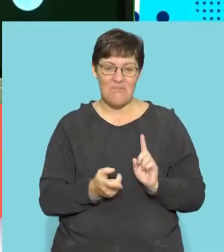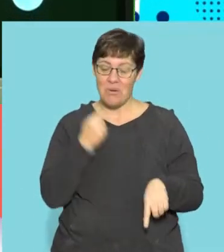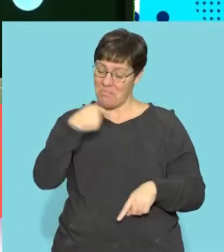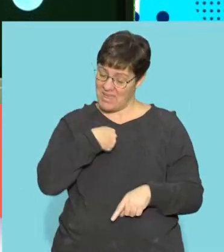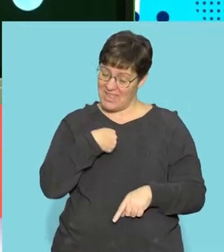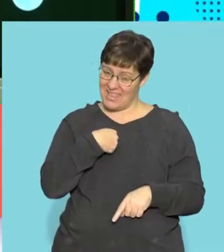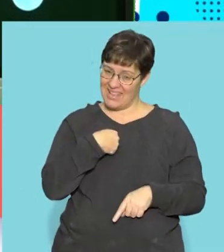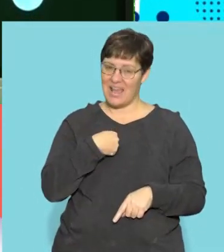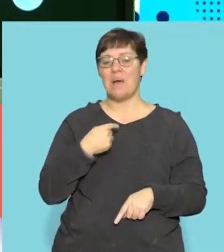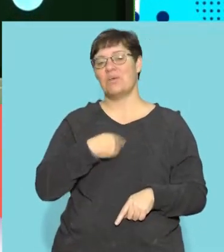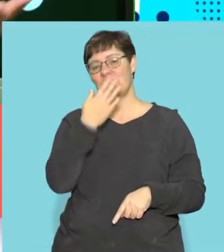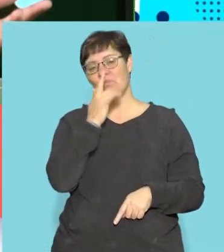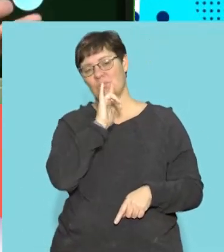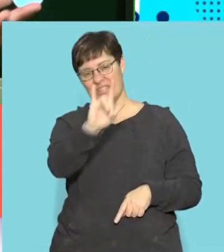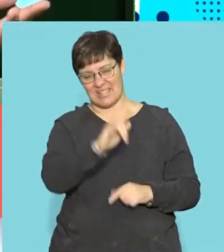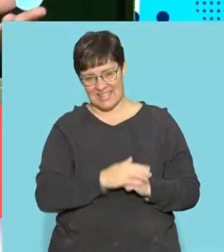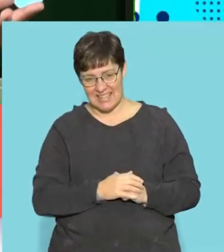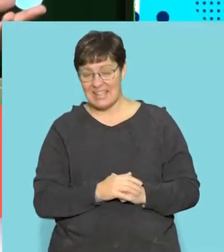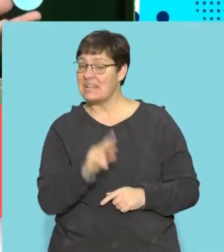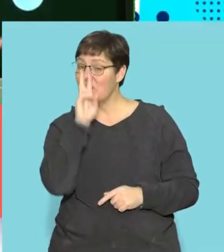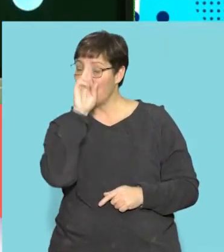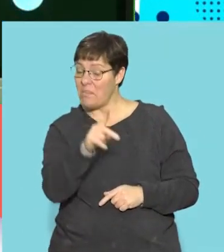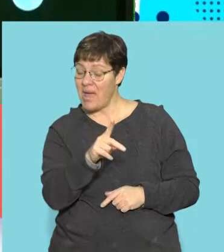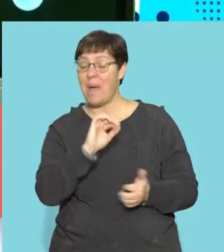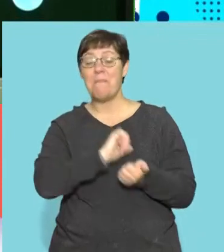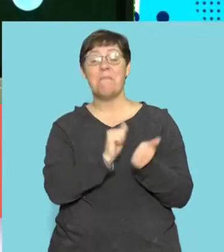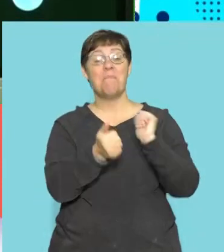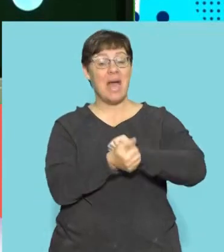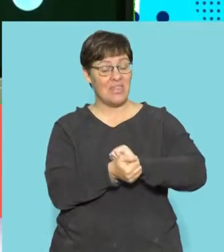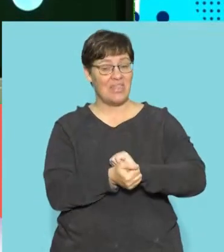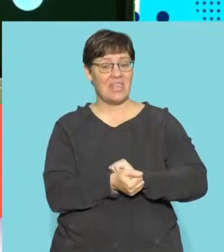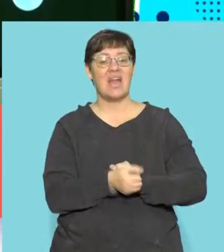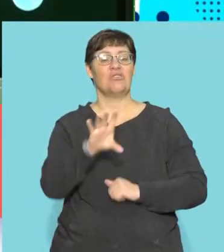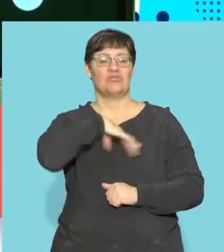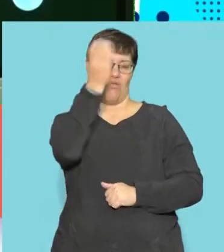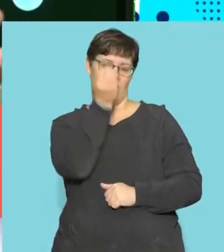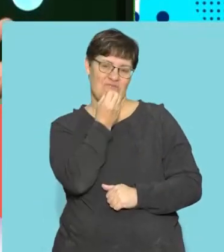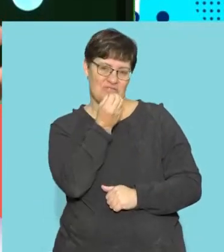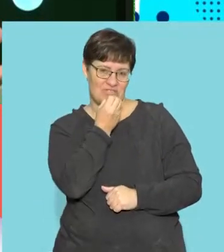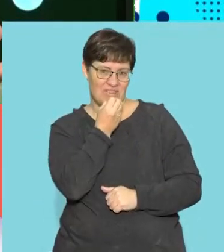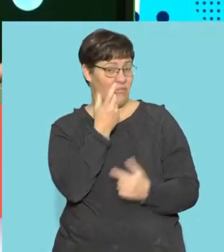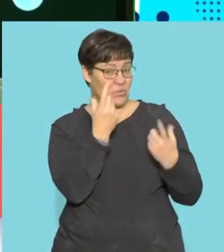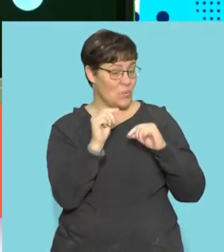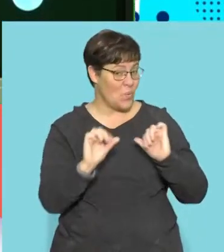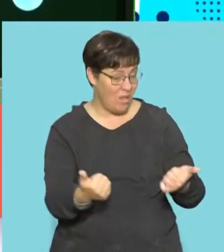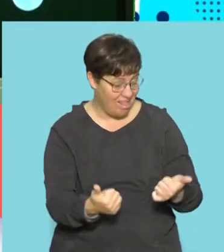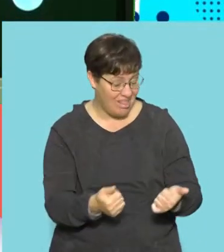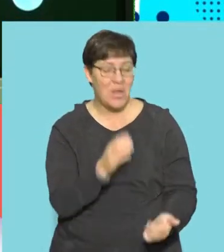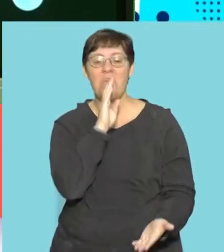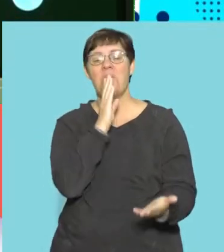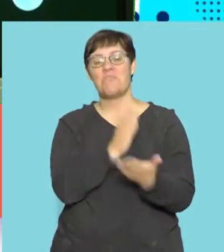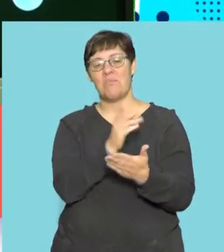about this. But from me to you, I have to love and leave you. Remember, mathematics is food for the soul. If